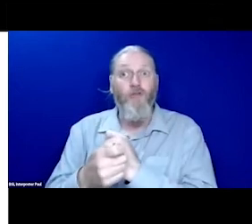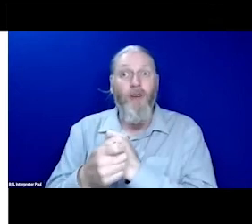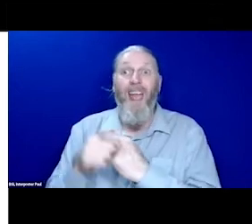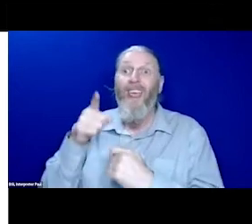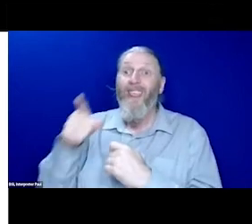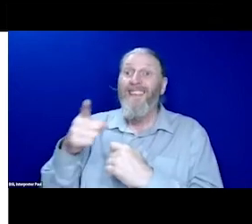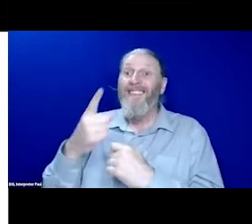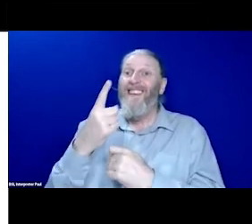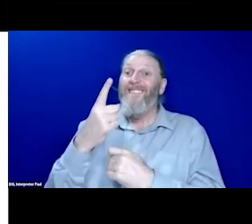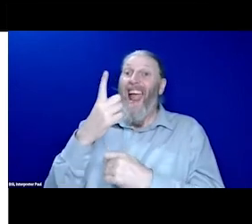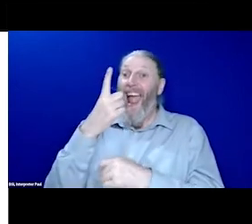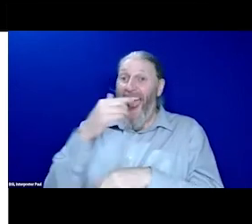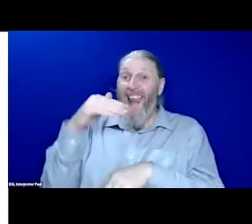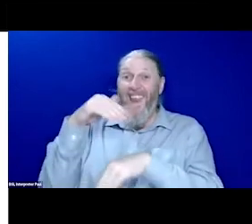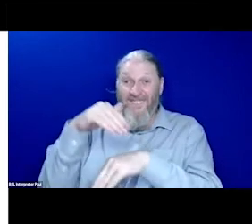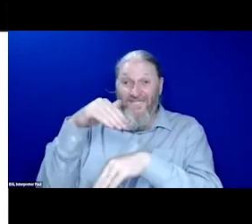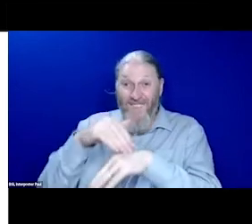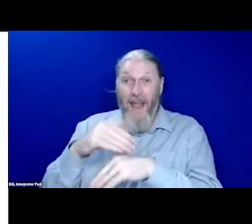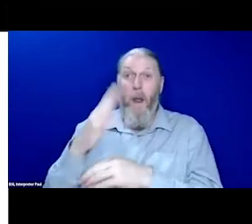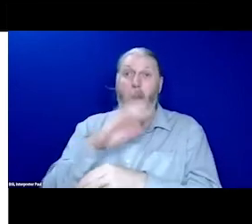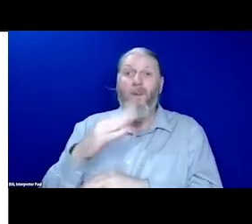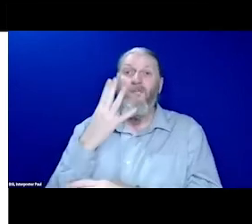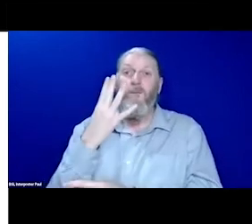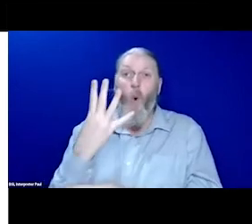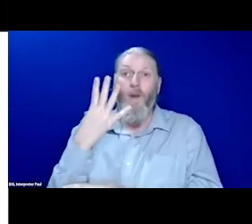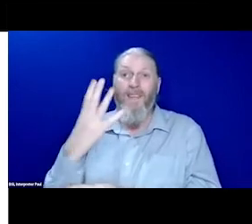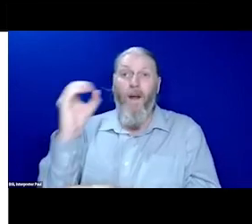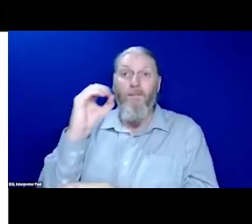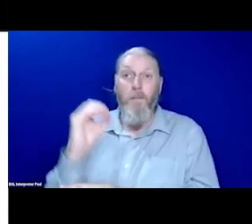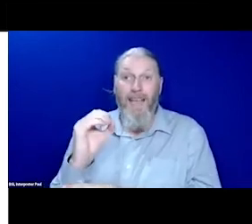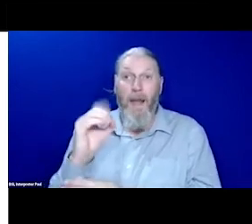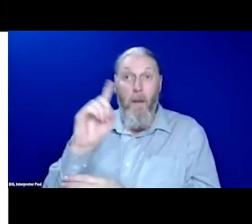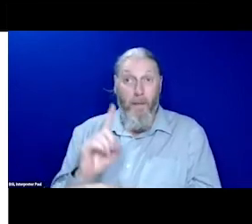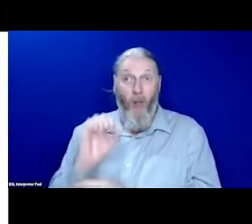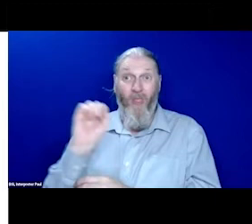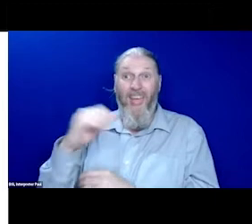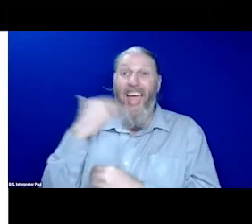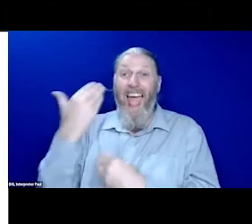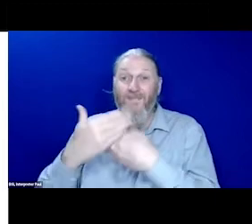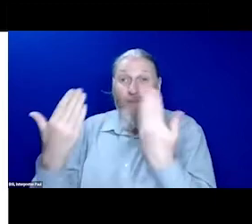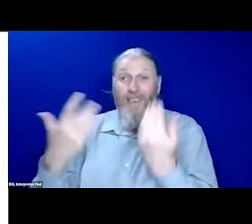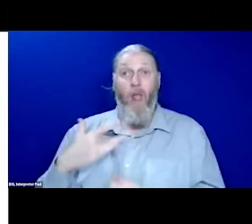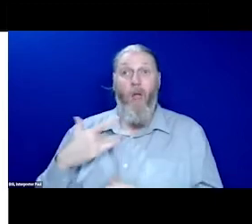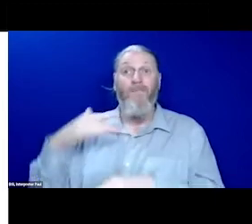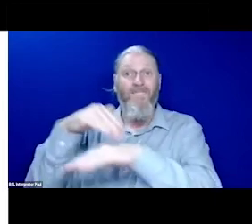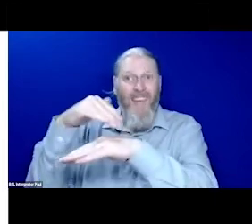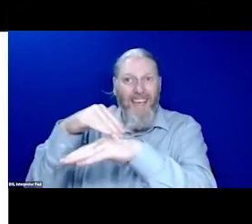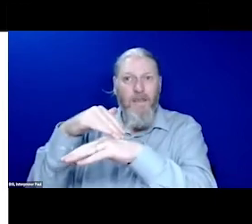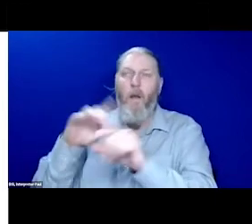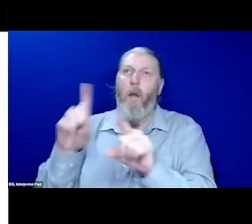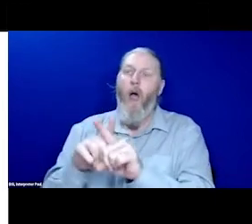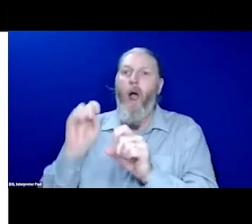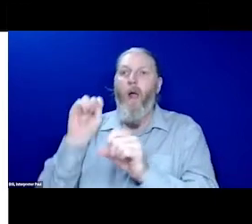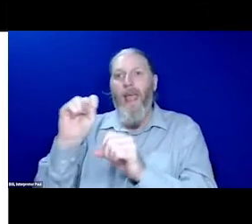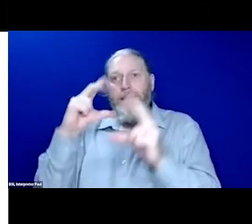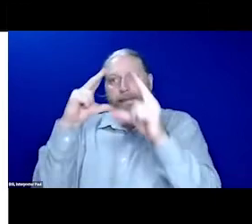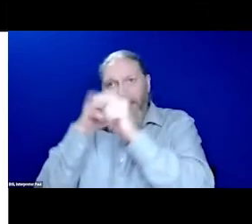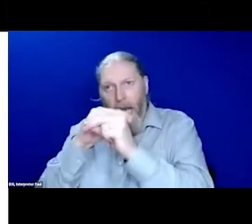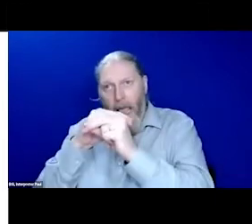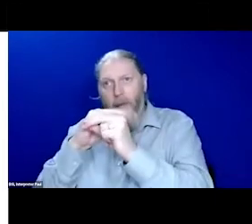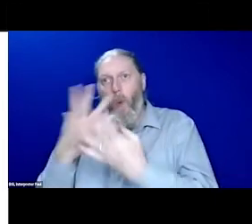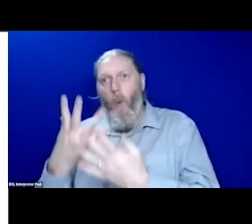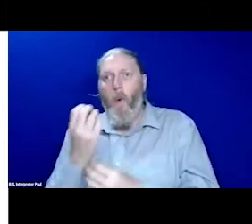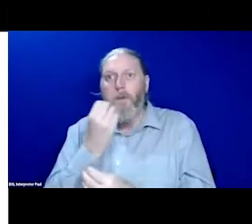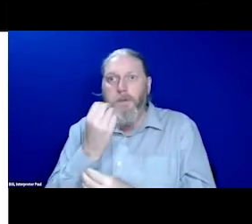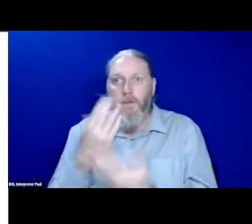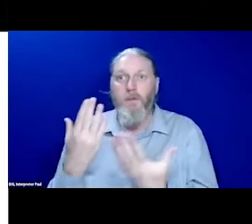them. And this includes things like sleep and relationship impacts. But this is felt unequally. So if you look at the graph on the right, the